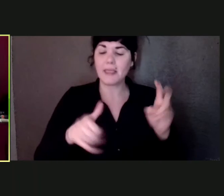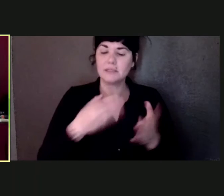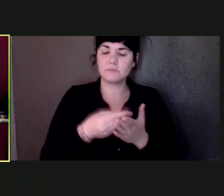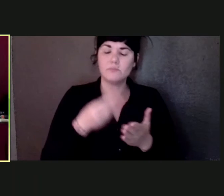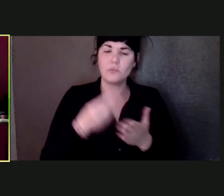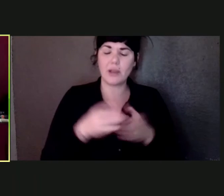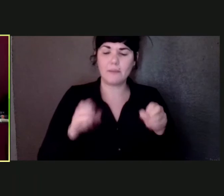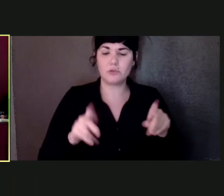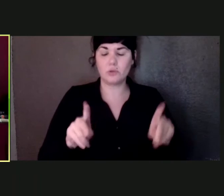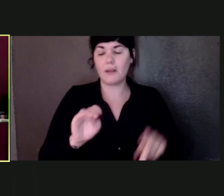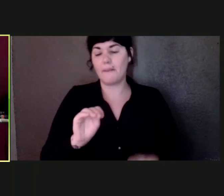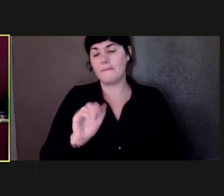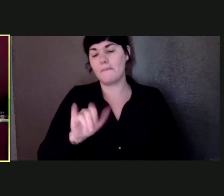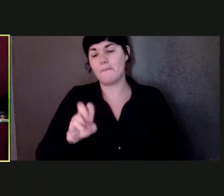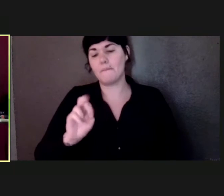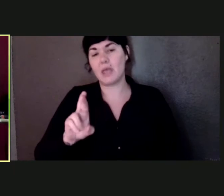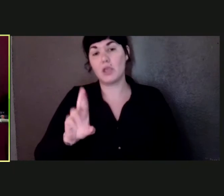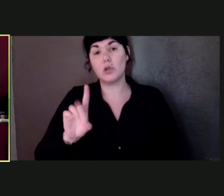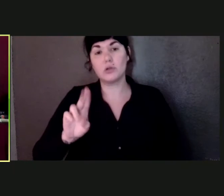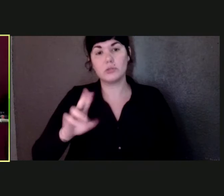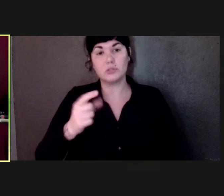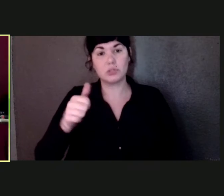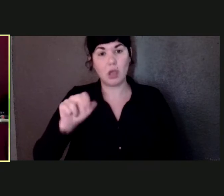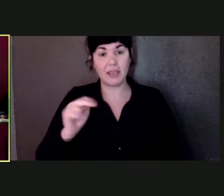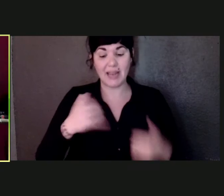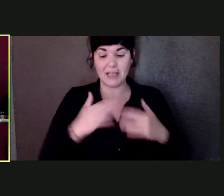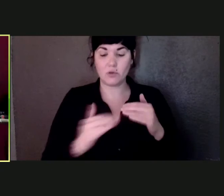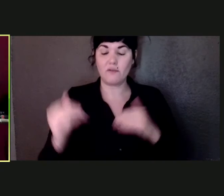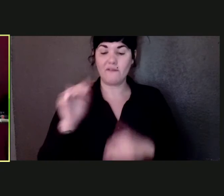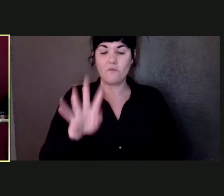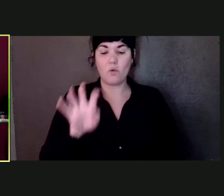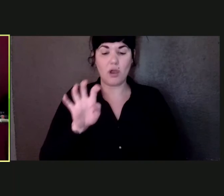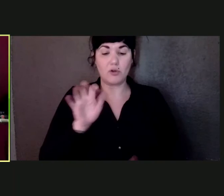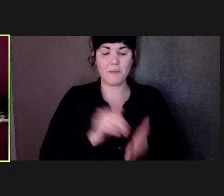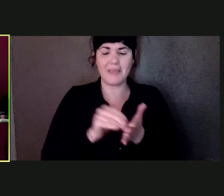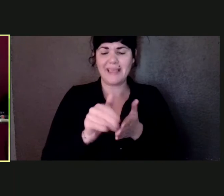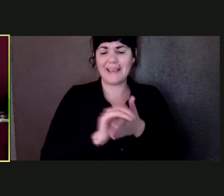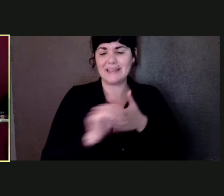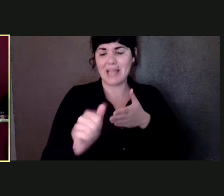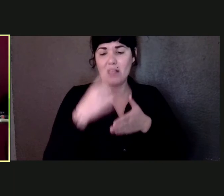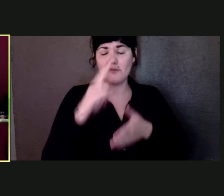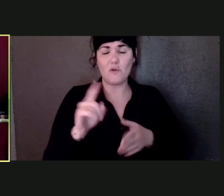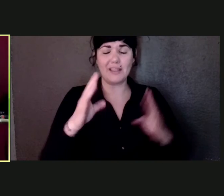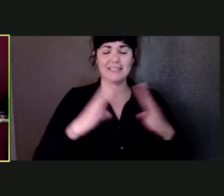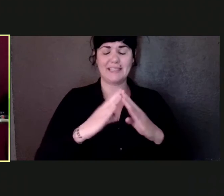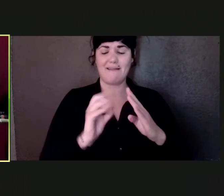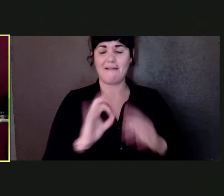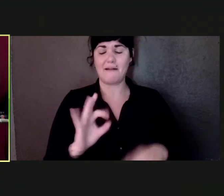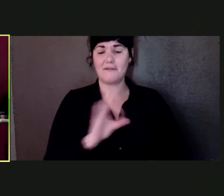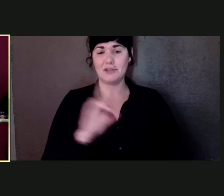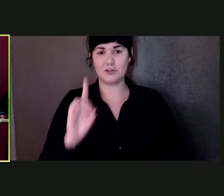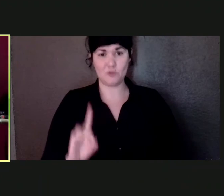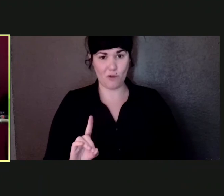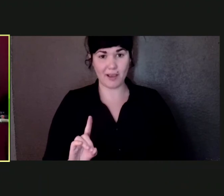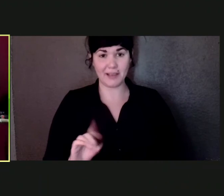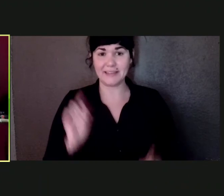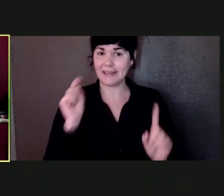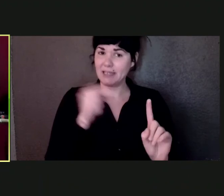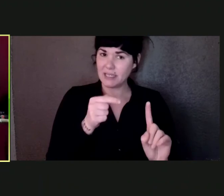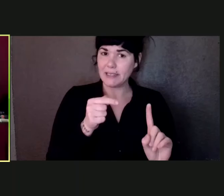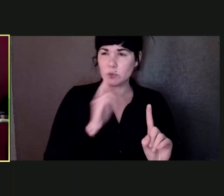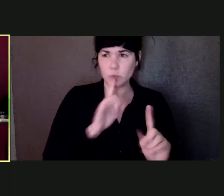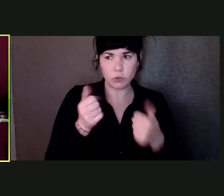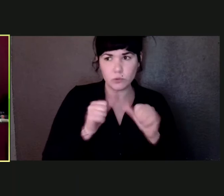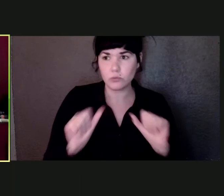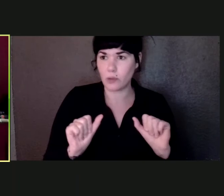over $400 million that has come into the city of Detroit. And he is making sure and he recognizes that your